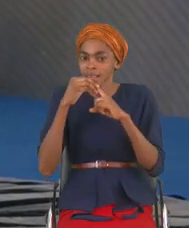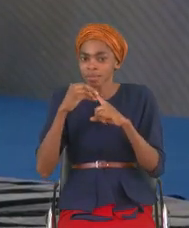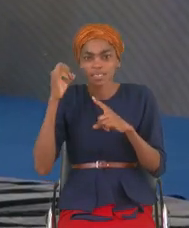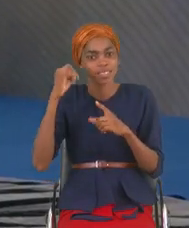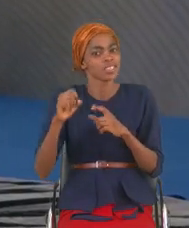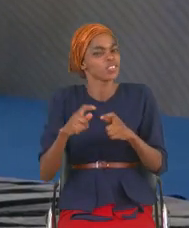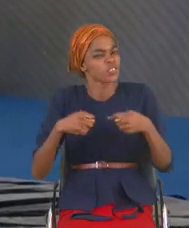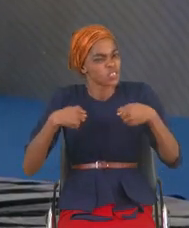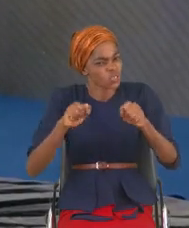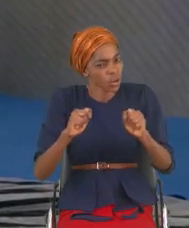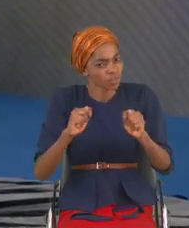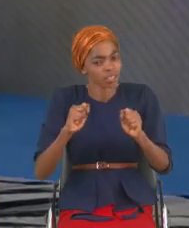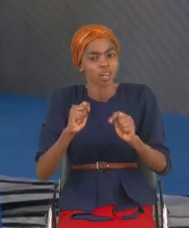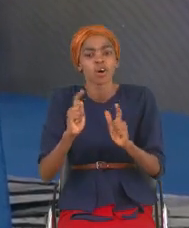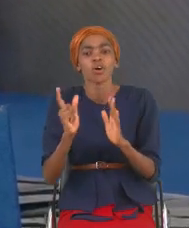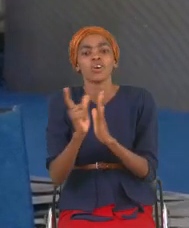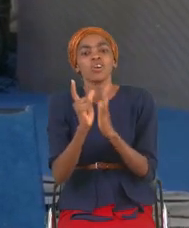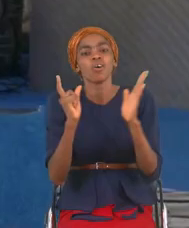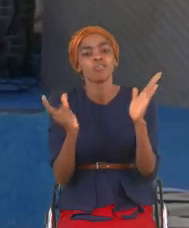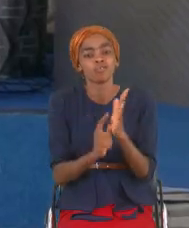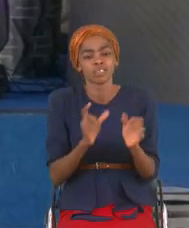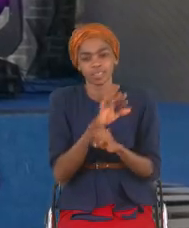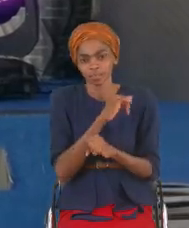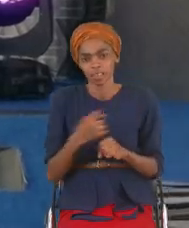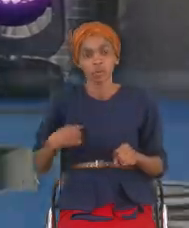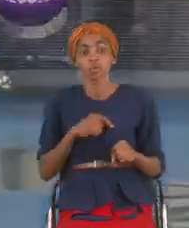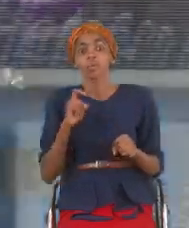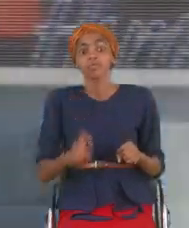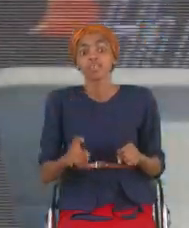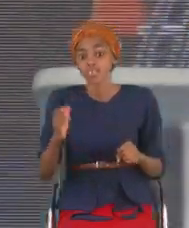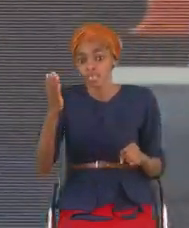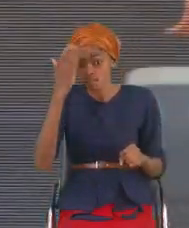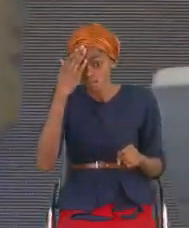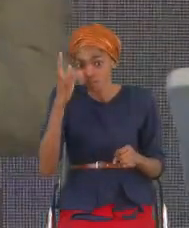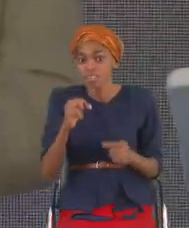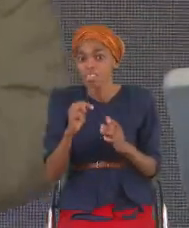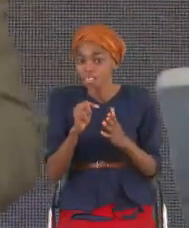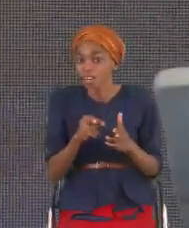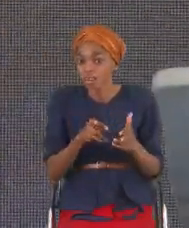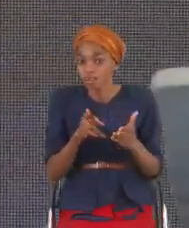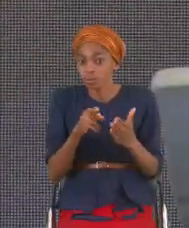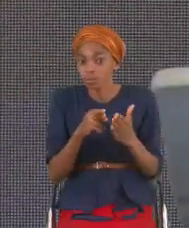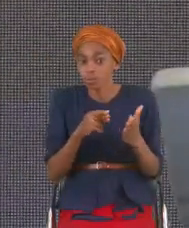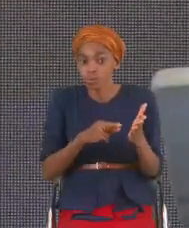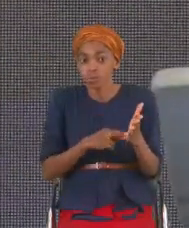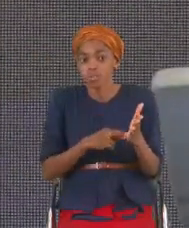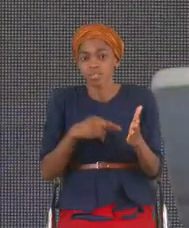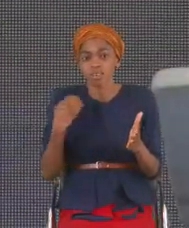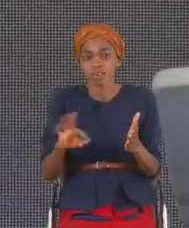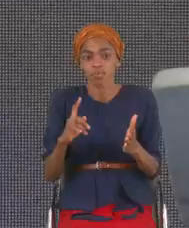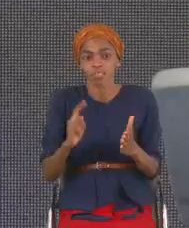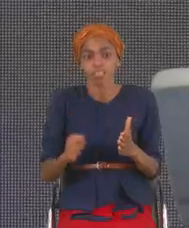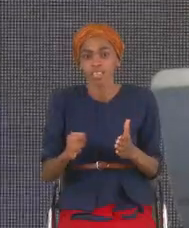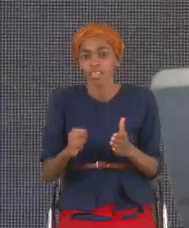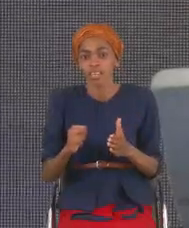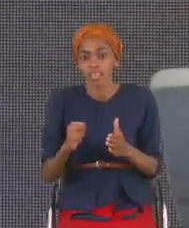tried lawfully we must know the rules of the game that god themselves are